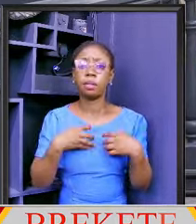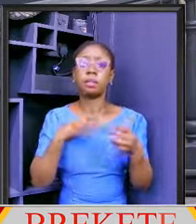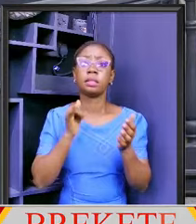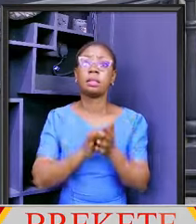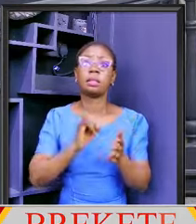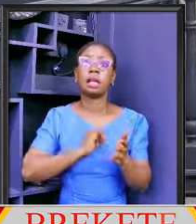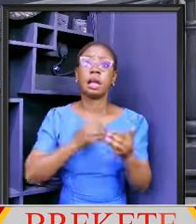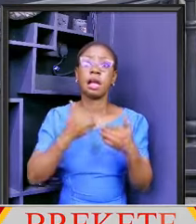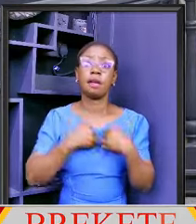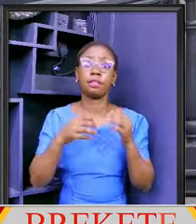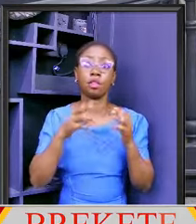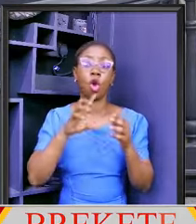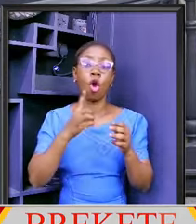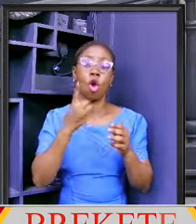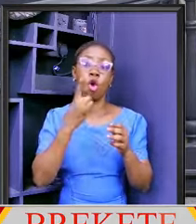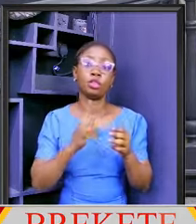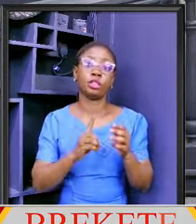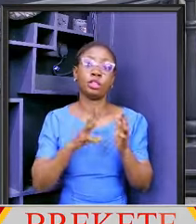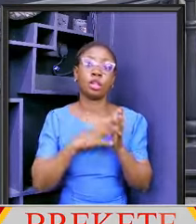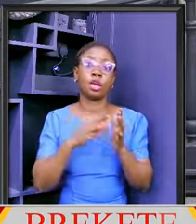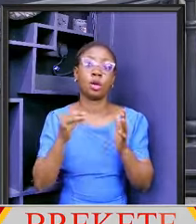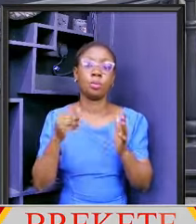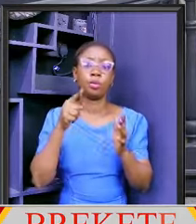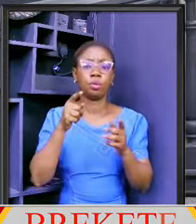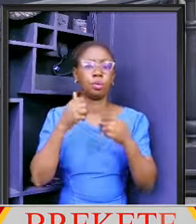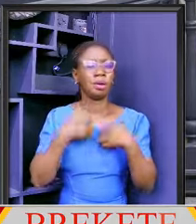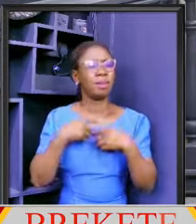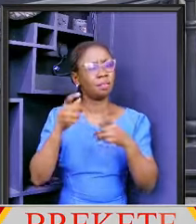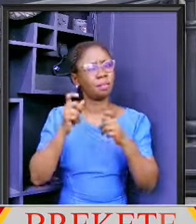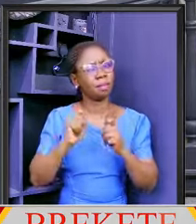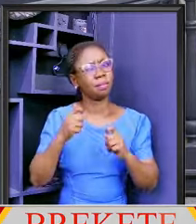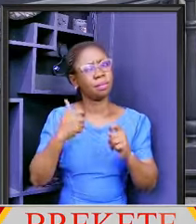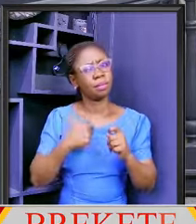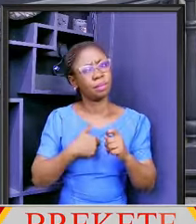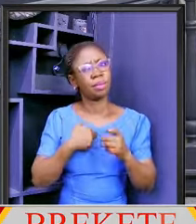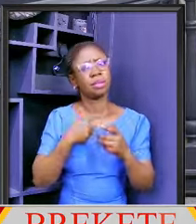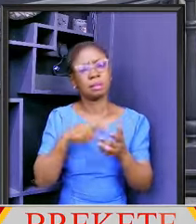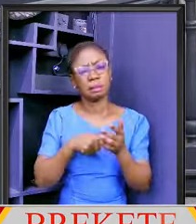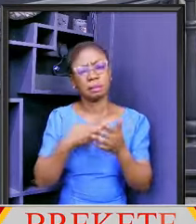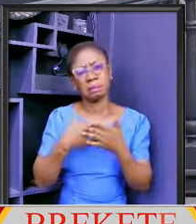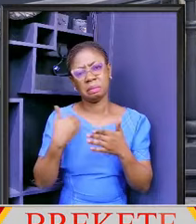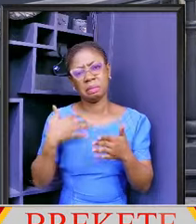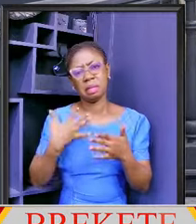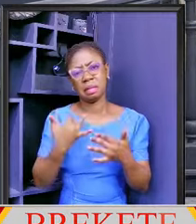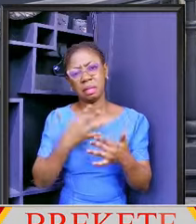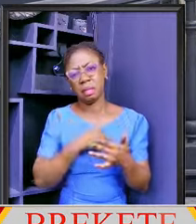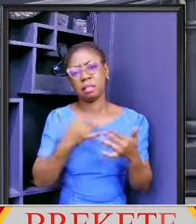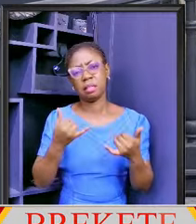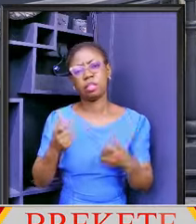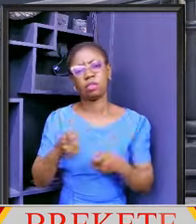this certificate is with me. Mm. You have issued this another copy to these people. So